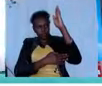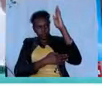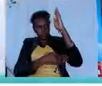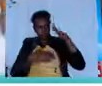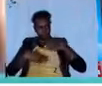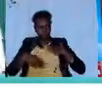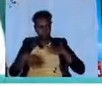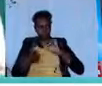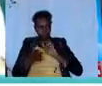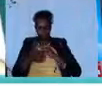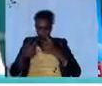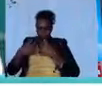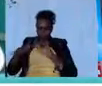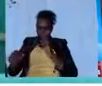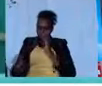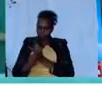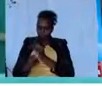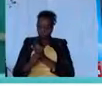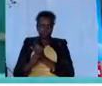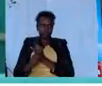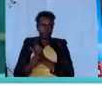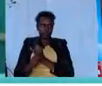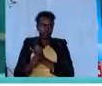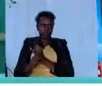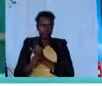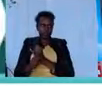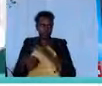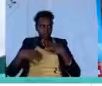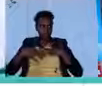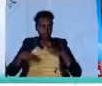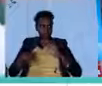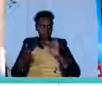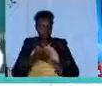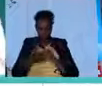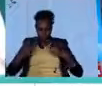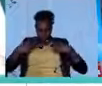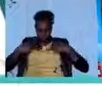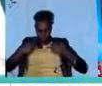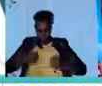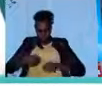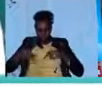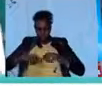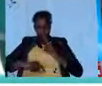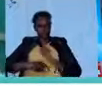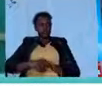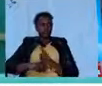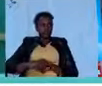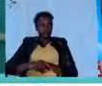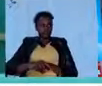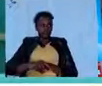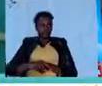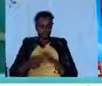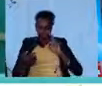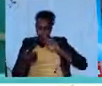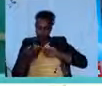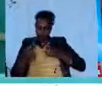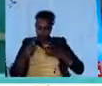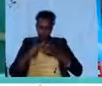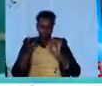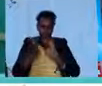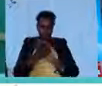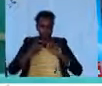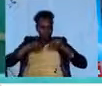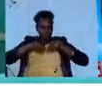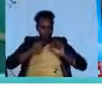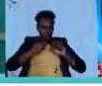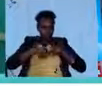Those who have lost job in this season, those who have lost good health in this season, the relationship that have been